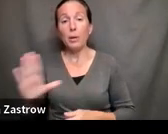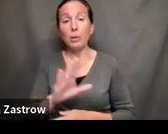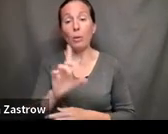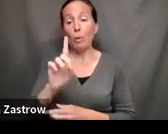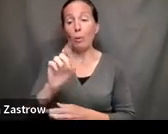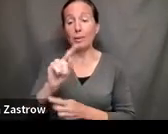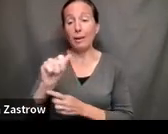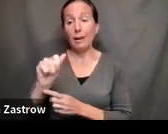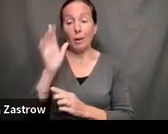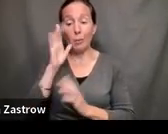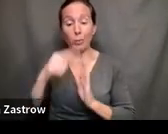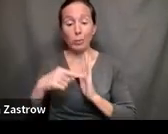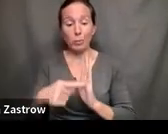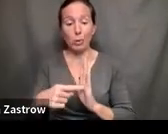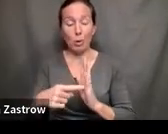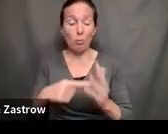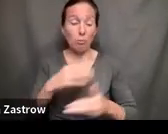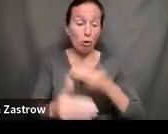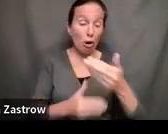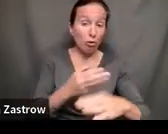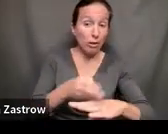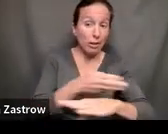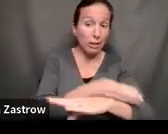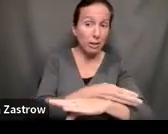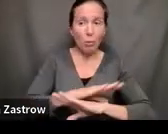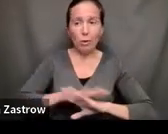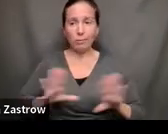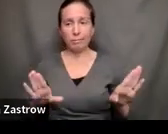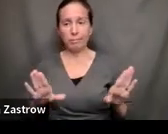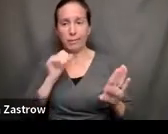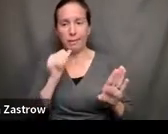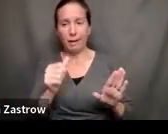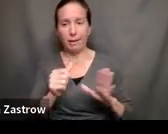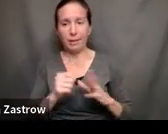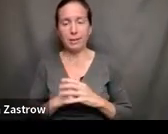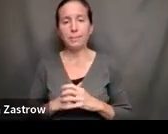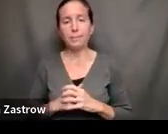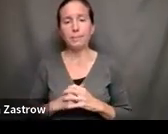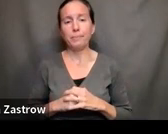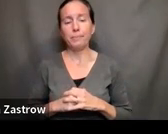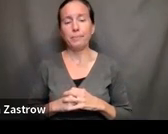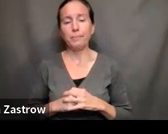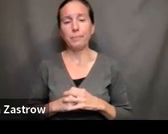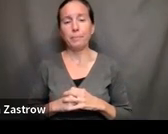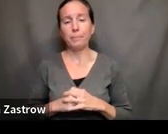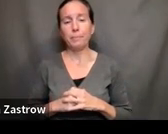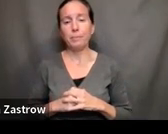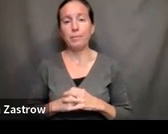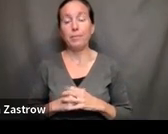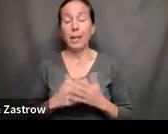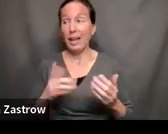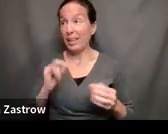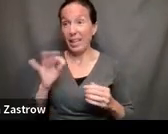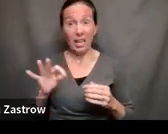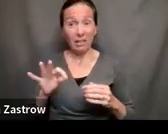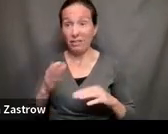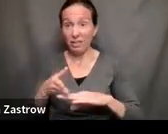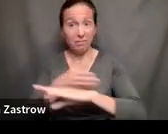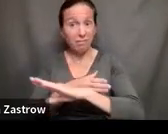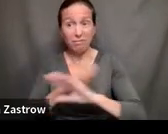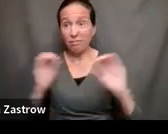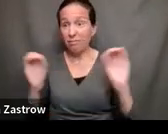this student isn't making progress. And at that point, you need to change something, right? They're